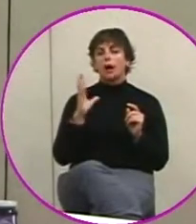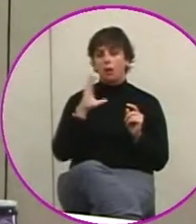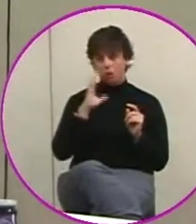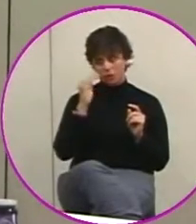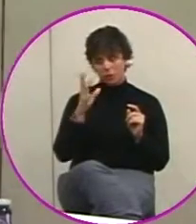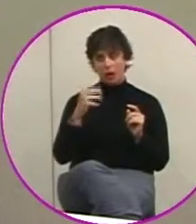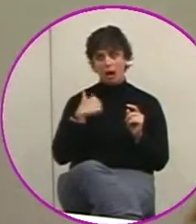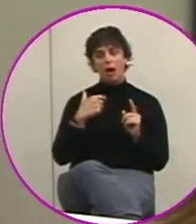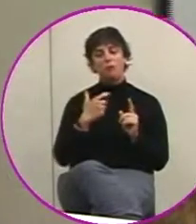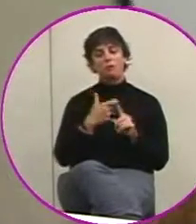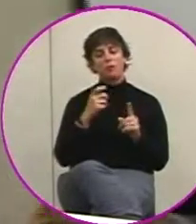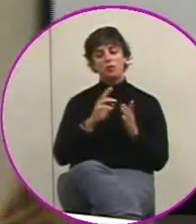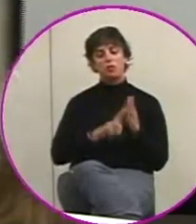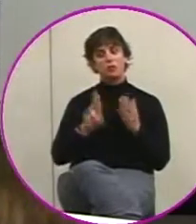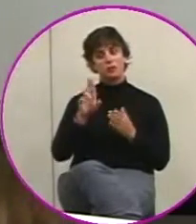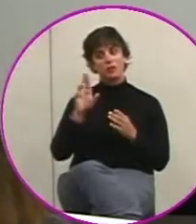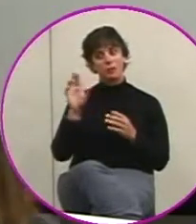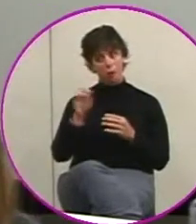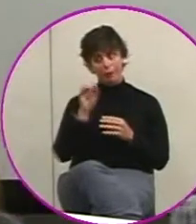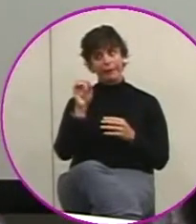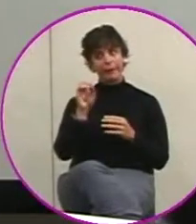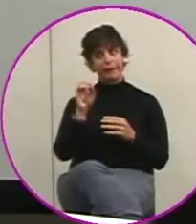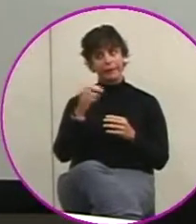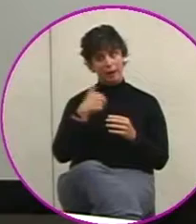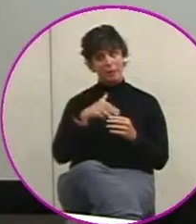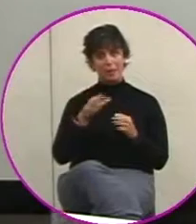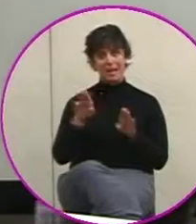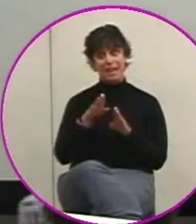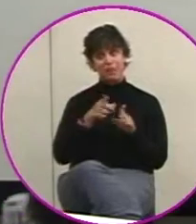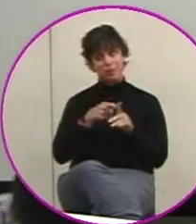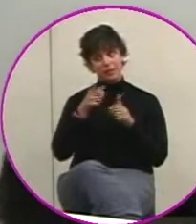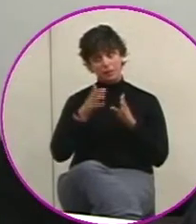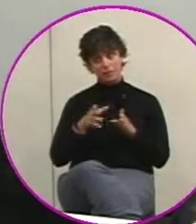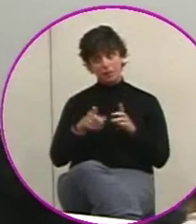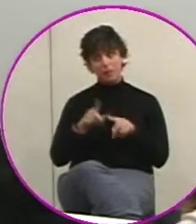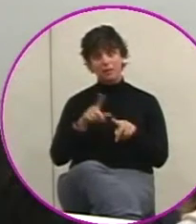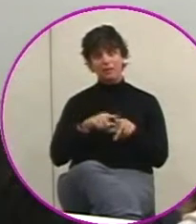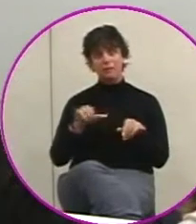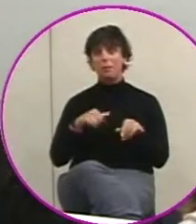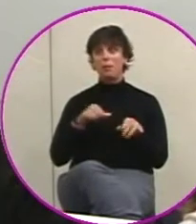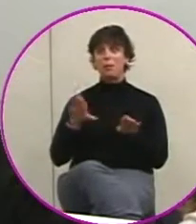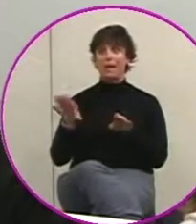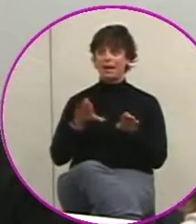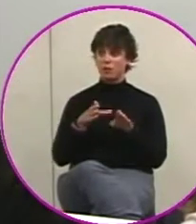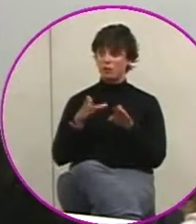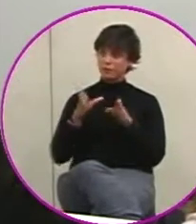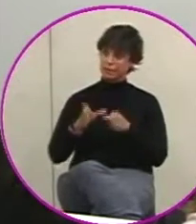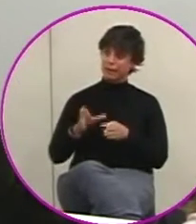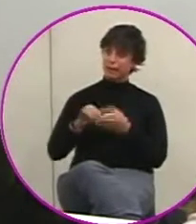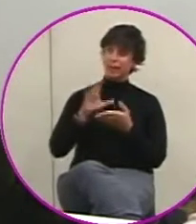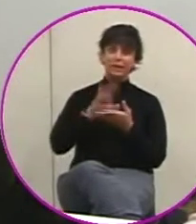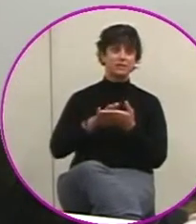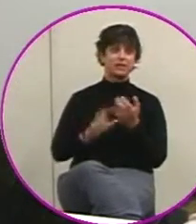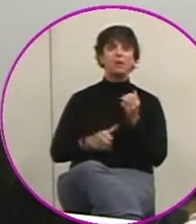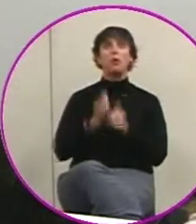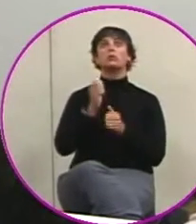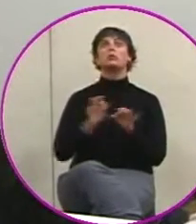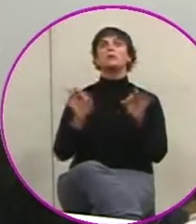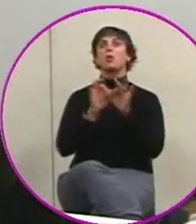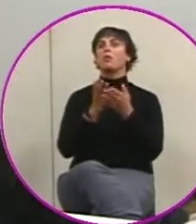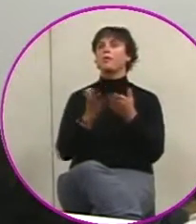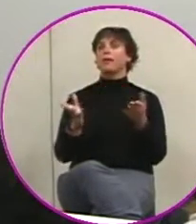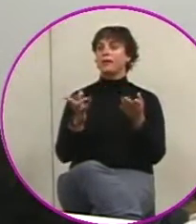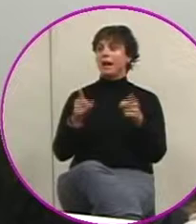U of O guy, University of Oregon guy, and I'm a behaviorist, but I'm also a behaviorist that believes in the single most important thing that happens